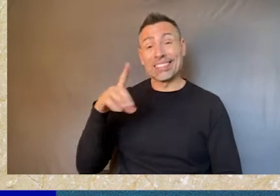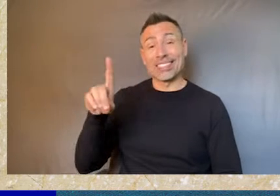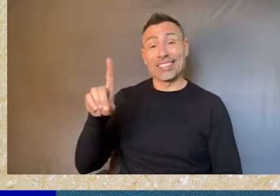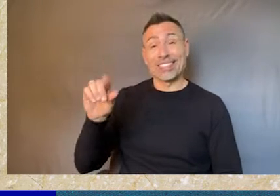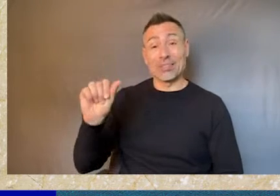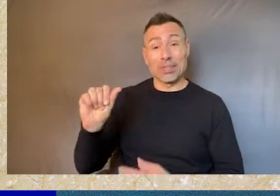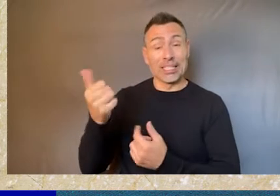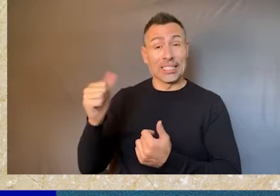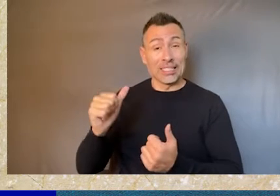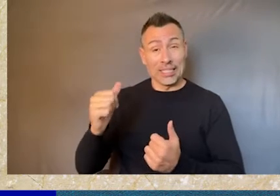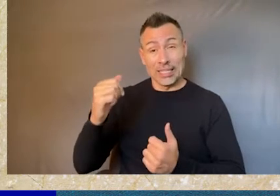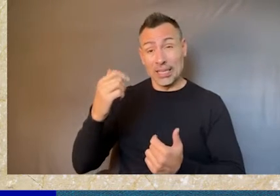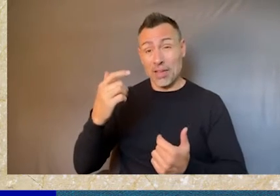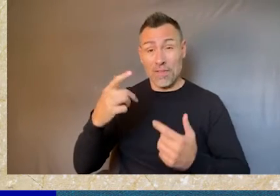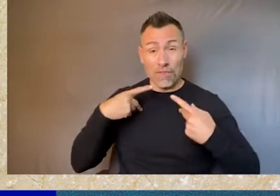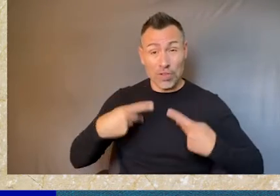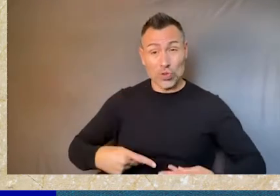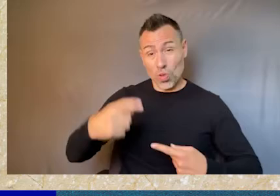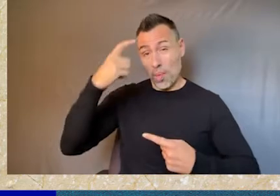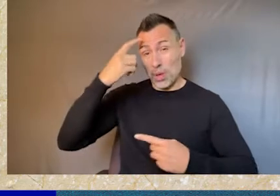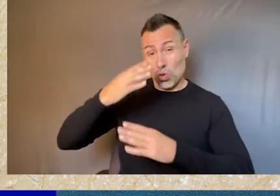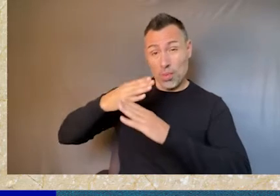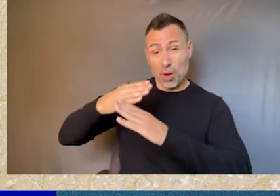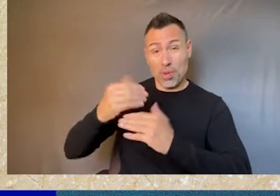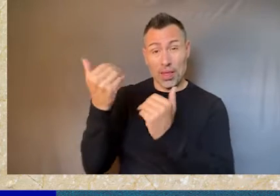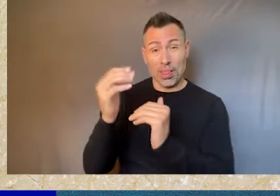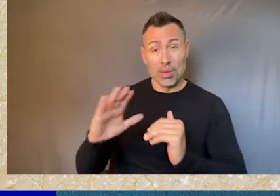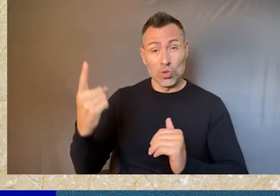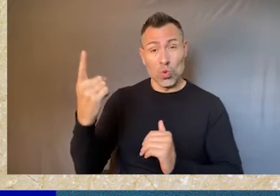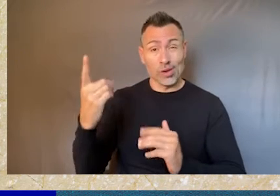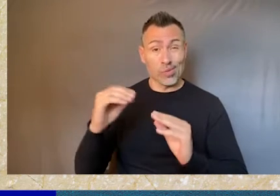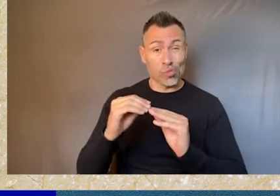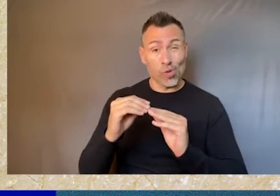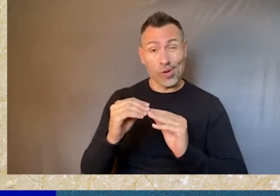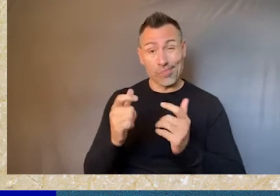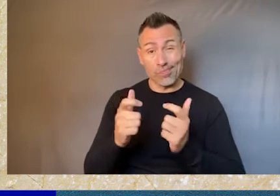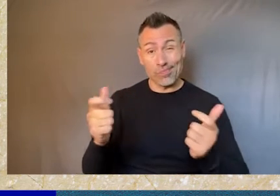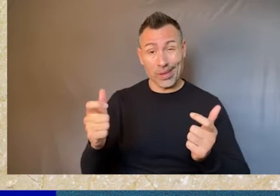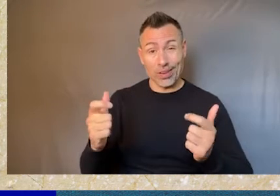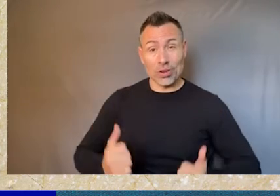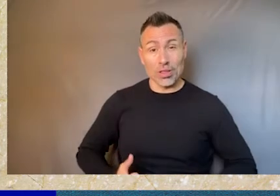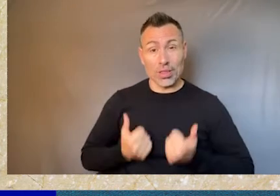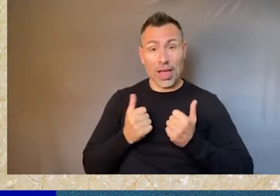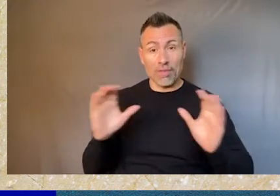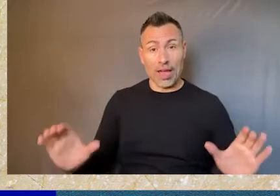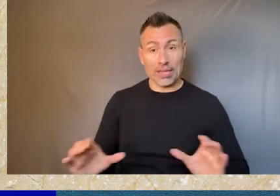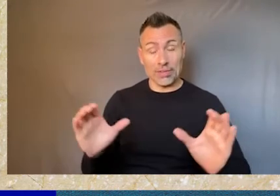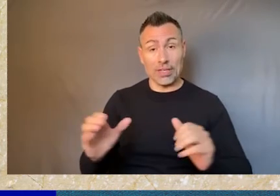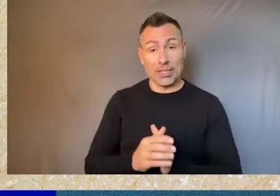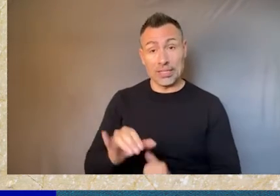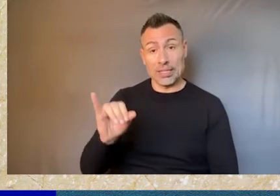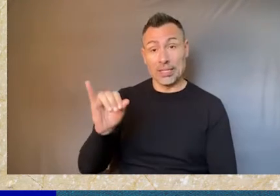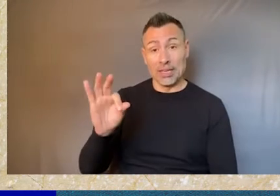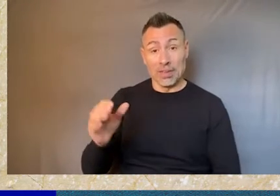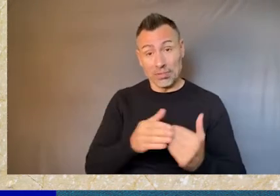substantially limits one or more major life activities. An impairment is considered a disability if its duration is longer